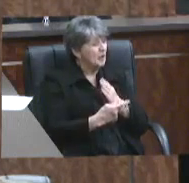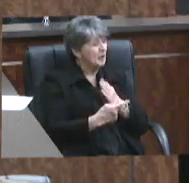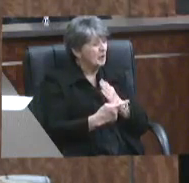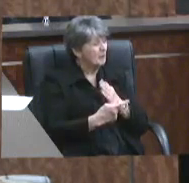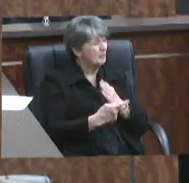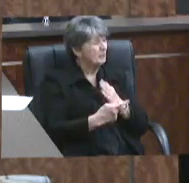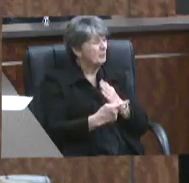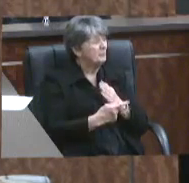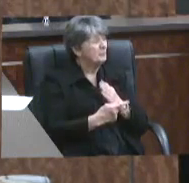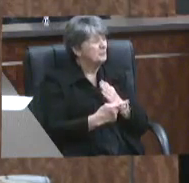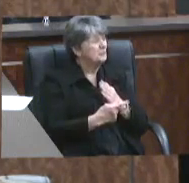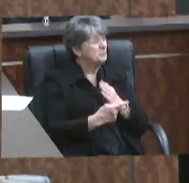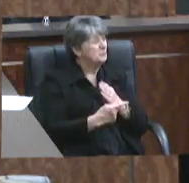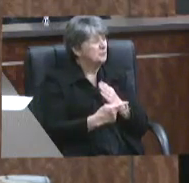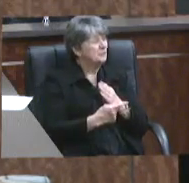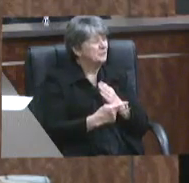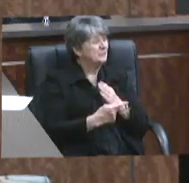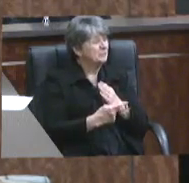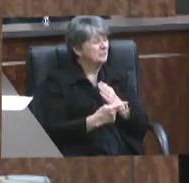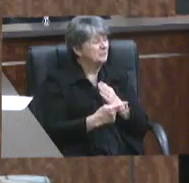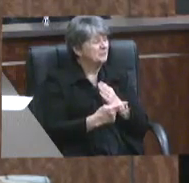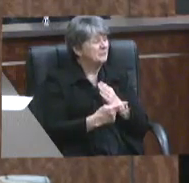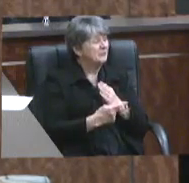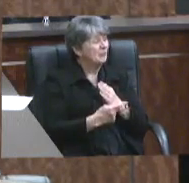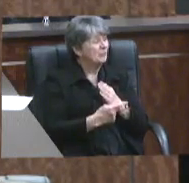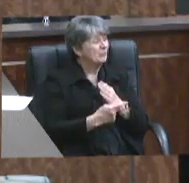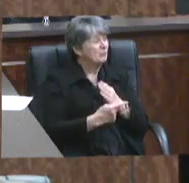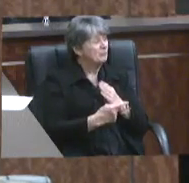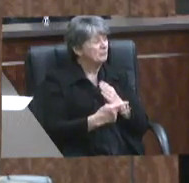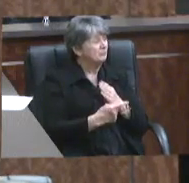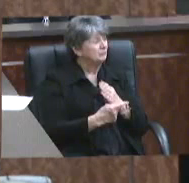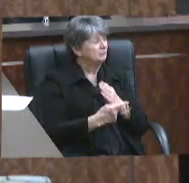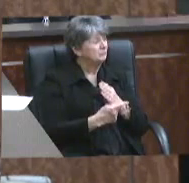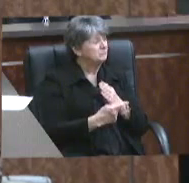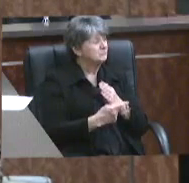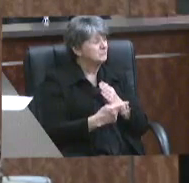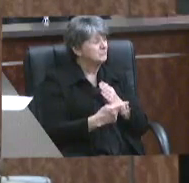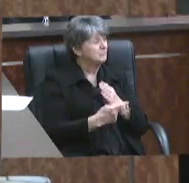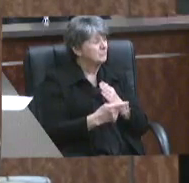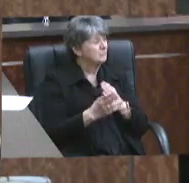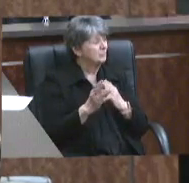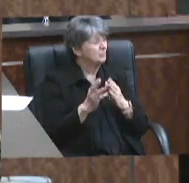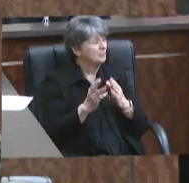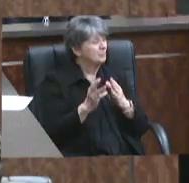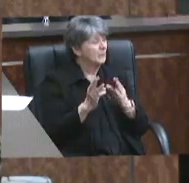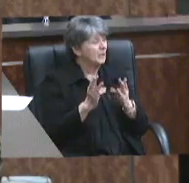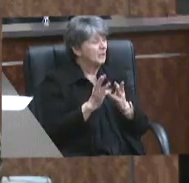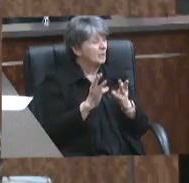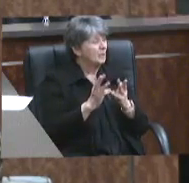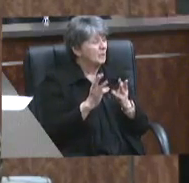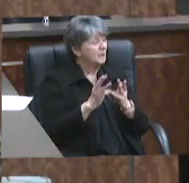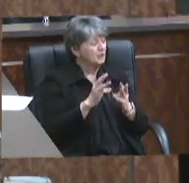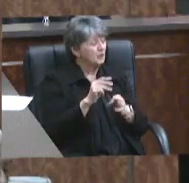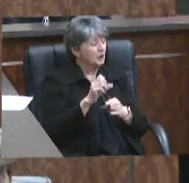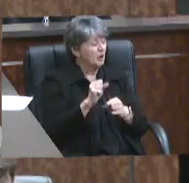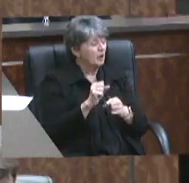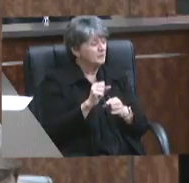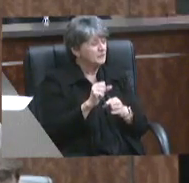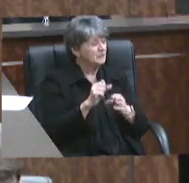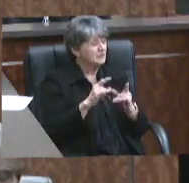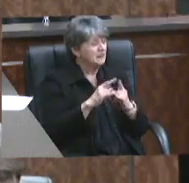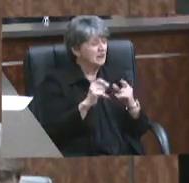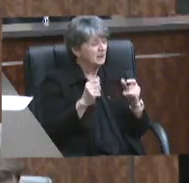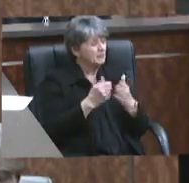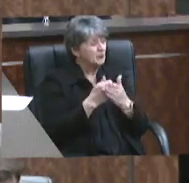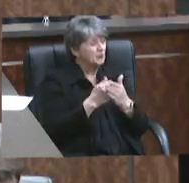back down, but it's still there waiting. The winter cops camp, the new SWAT truck, the